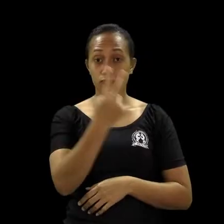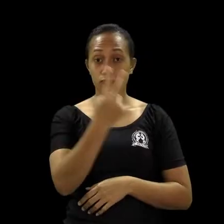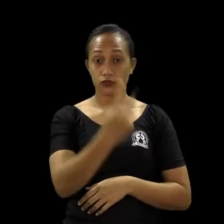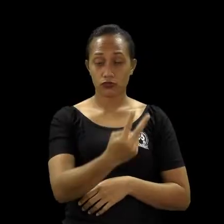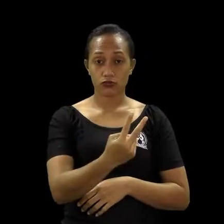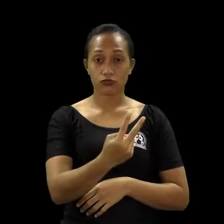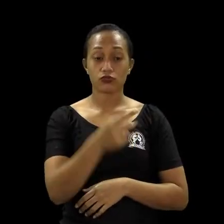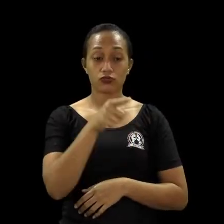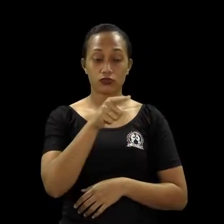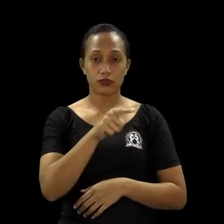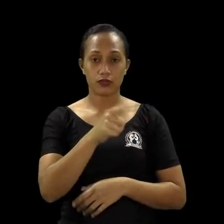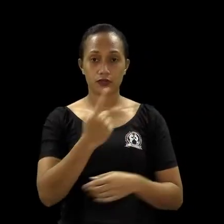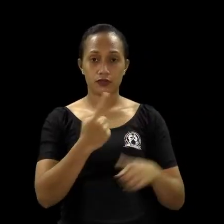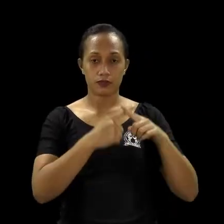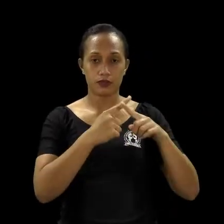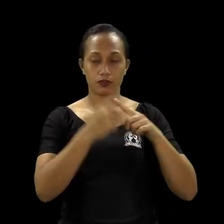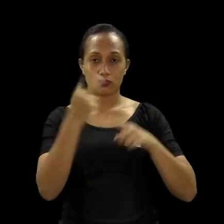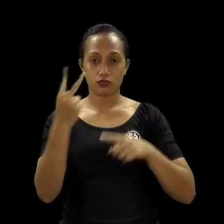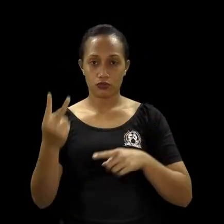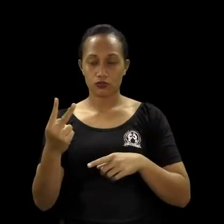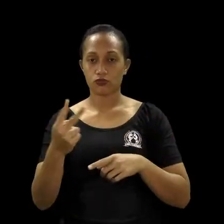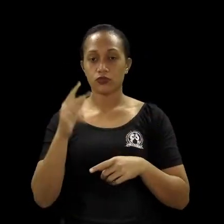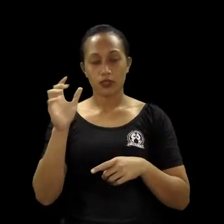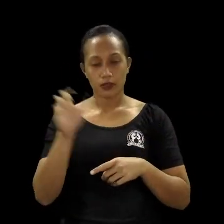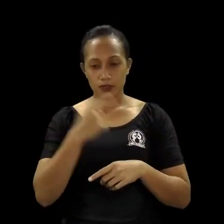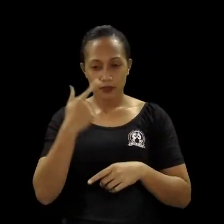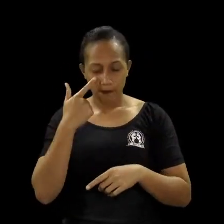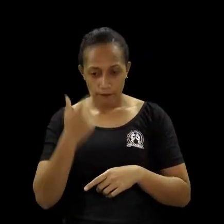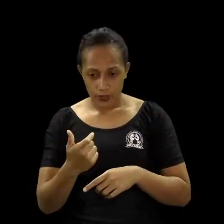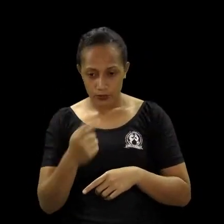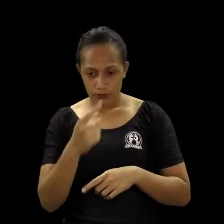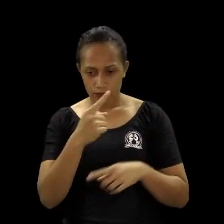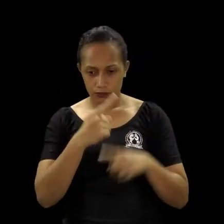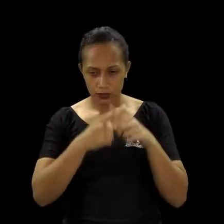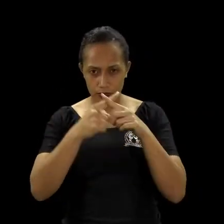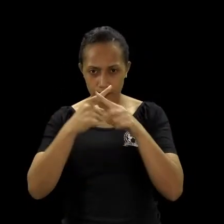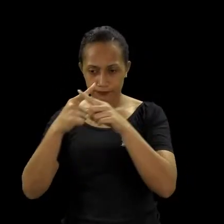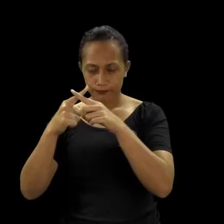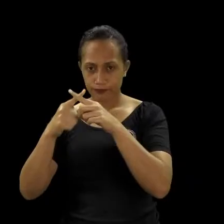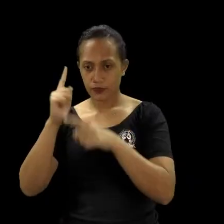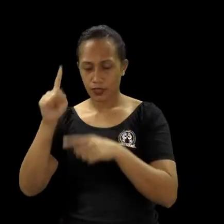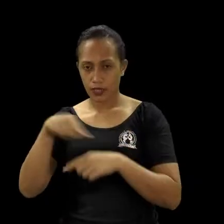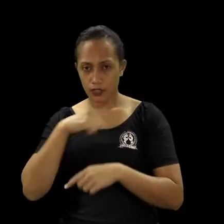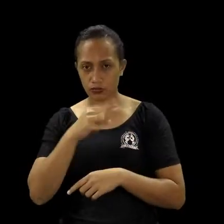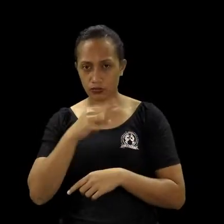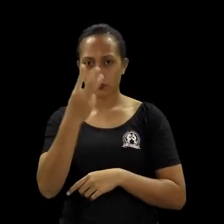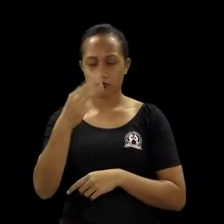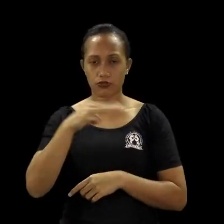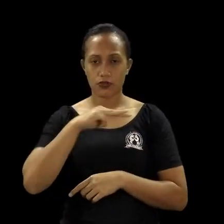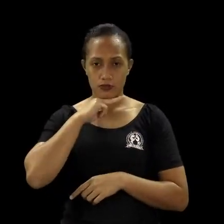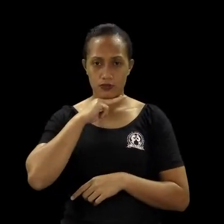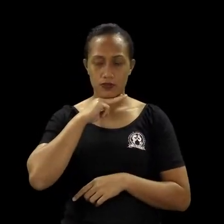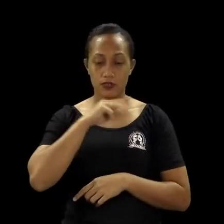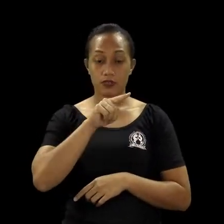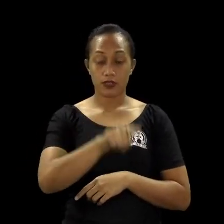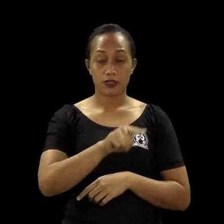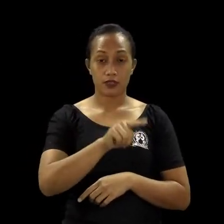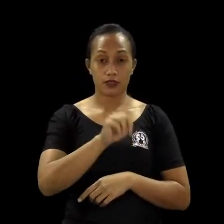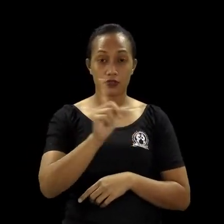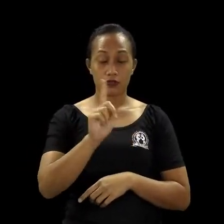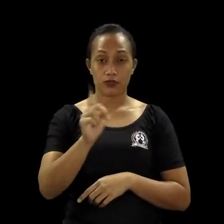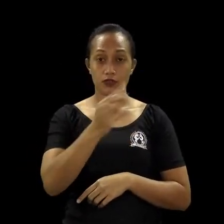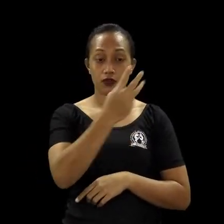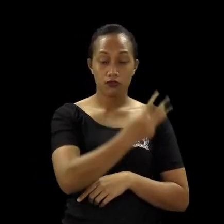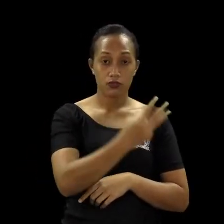100 is actually the least common multiple of 102. So we really have to just find a least common multiple between 100 and 300. And that's just going to